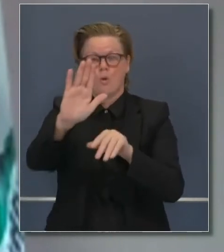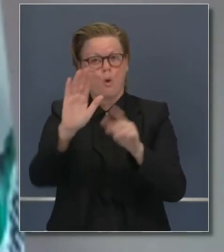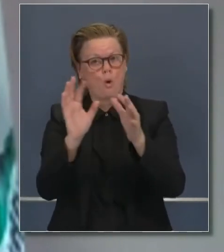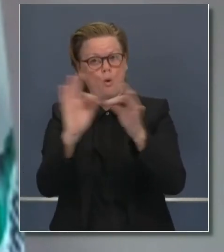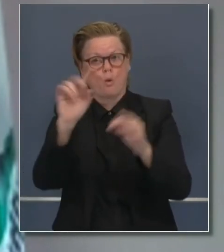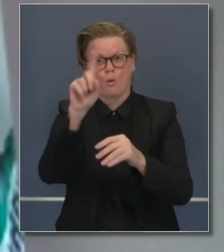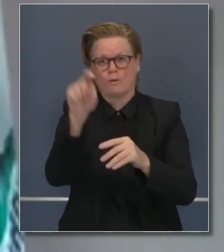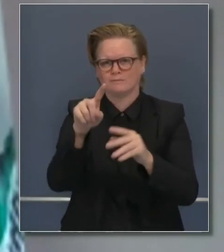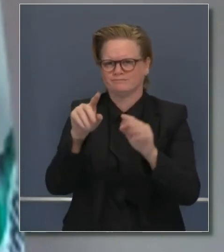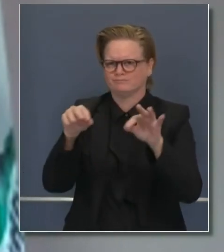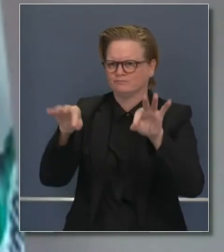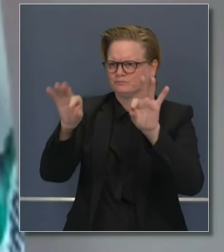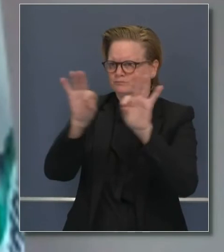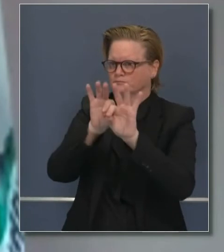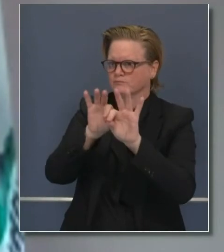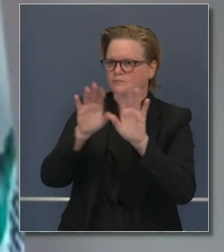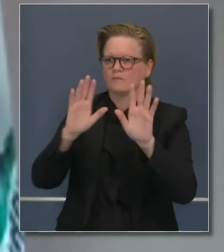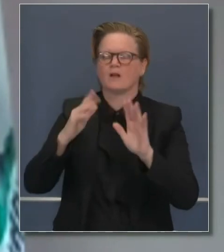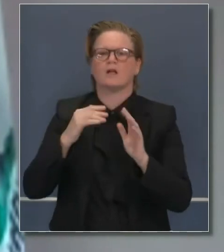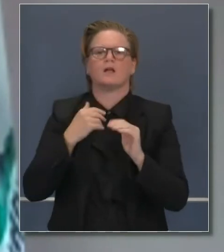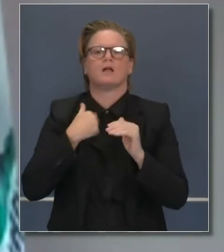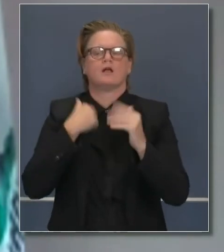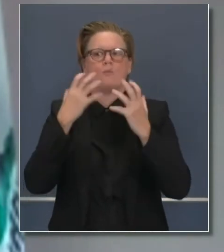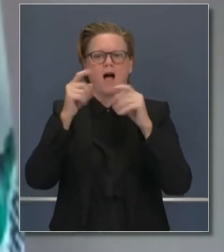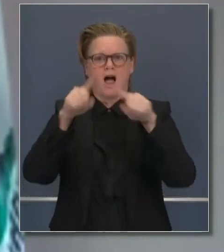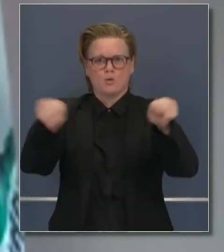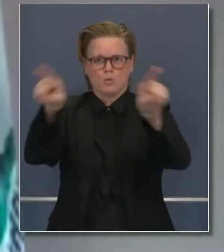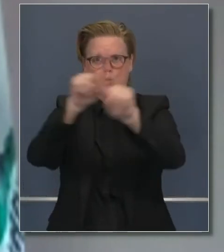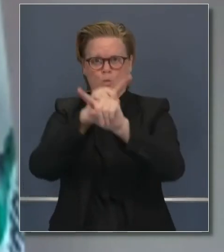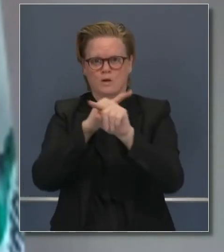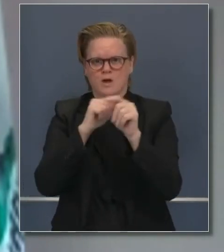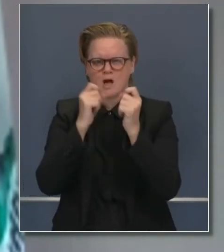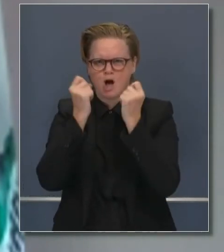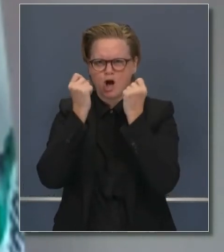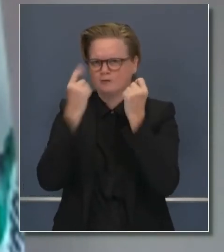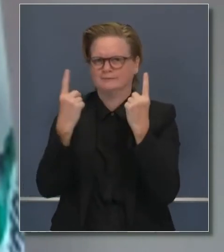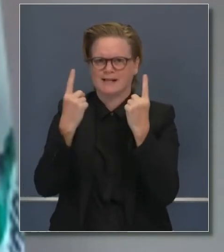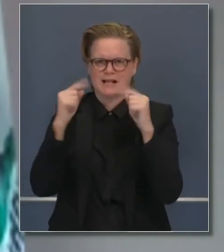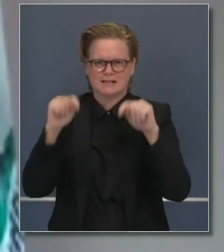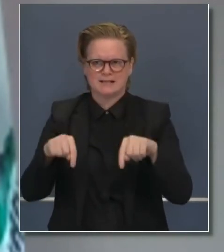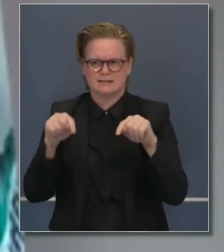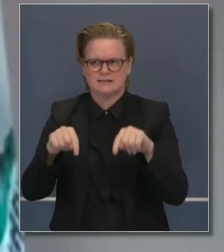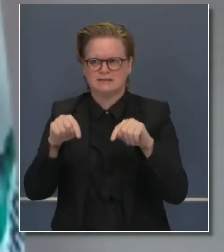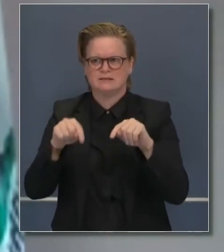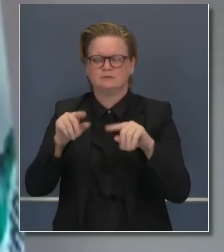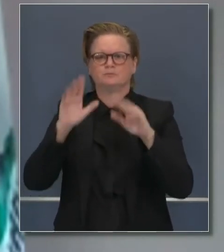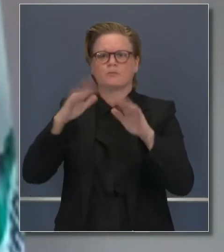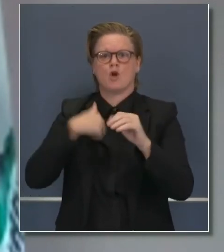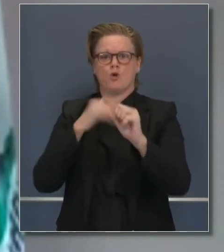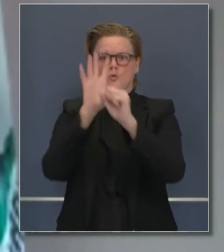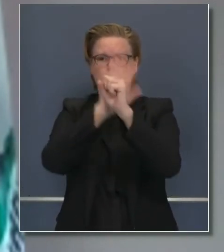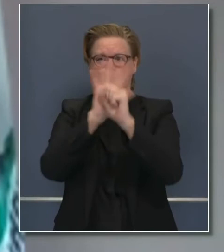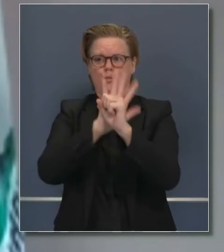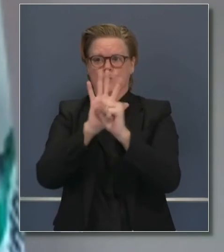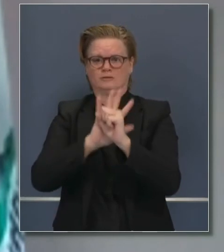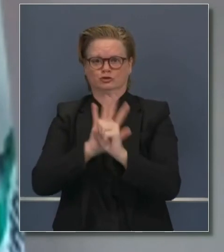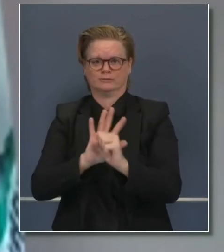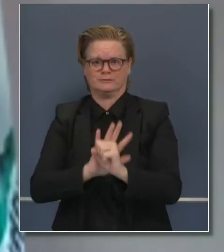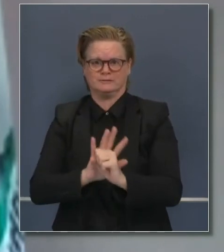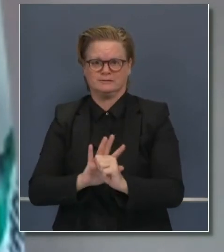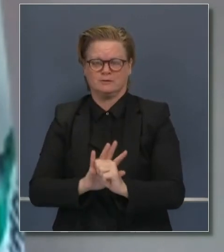it. We are using a regional approach in part because that is how hospitals